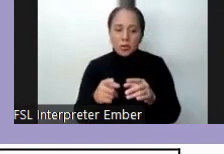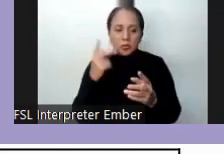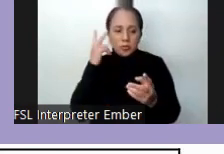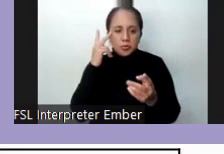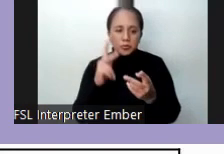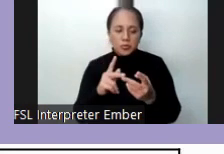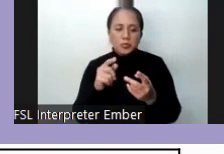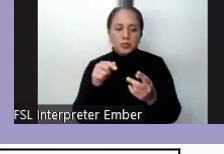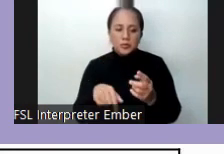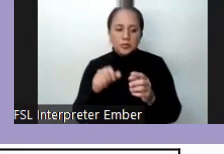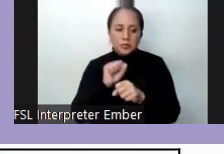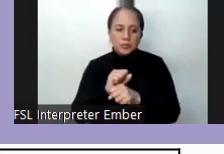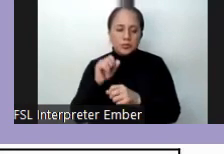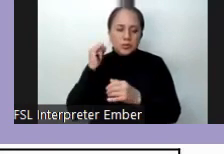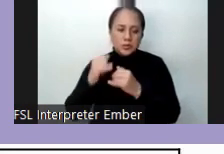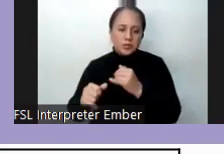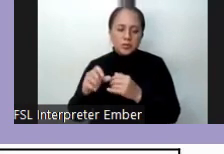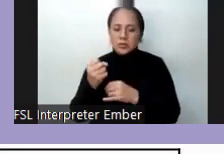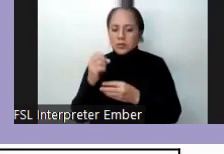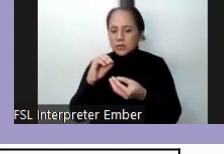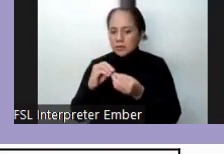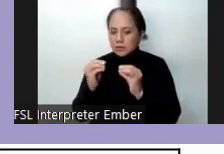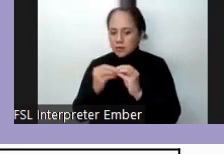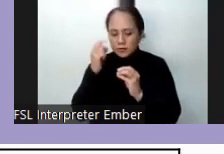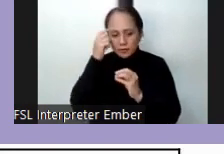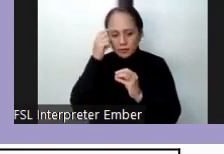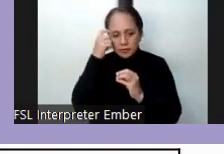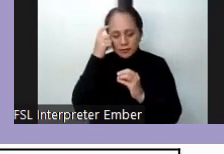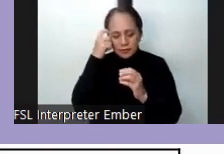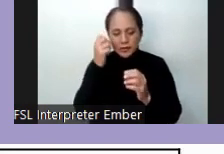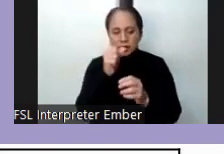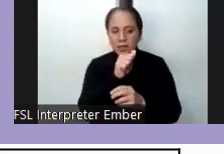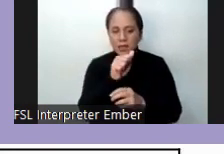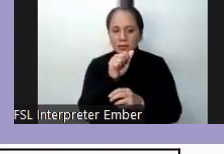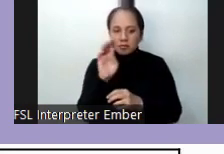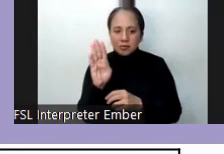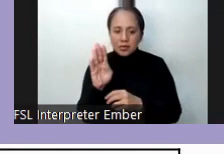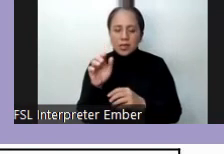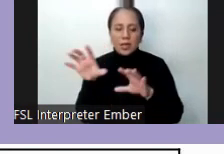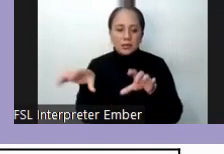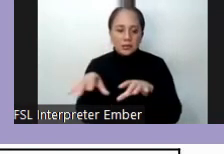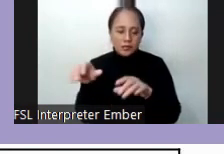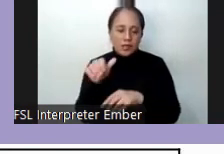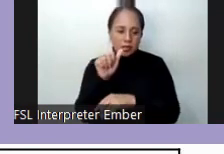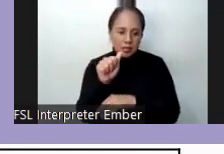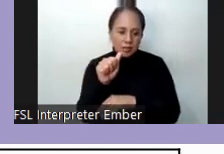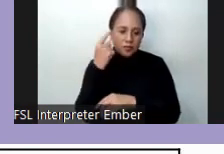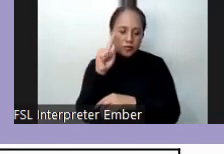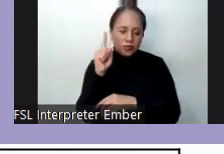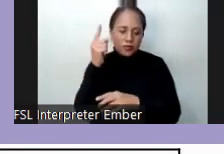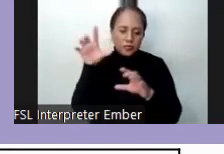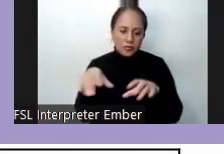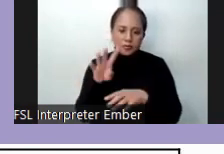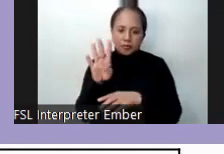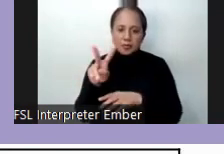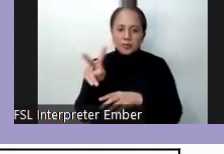of each task, and the third column shows the number. So the letters A and B stand for activity. So A for the first activity and B for